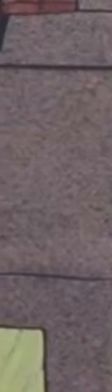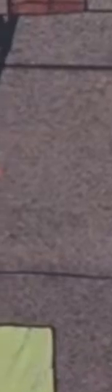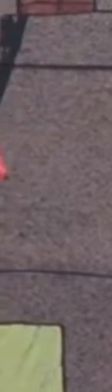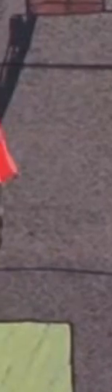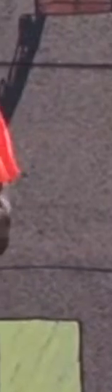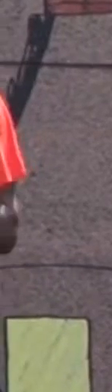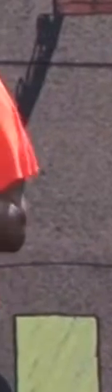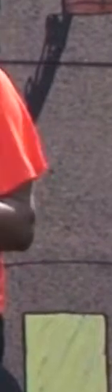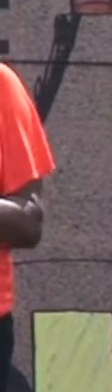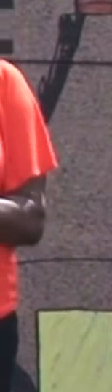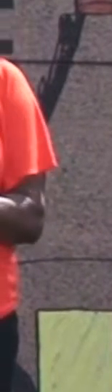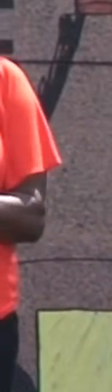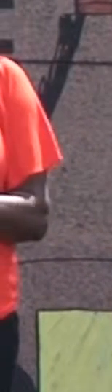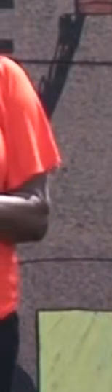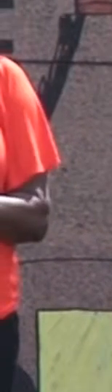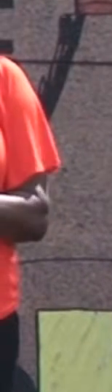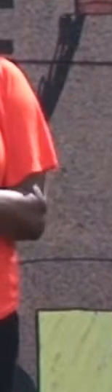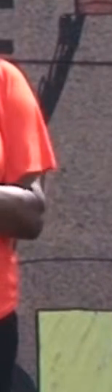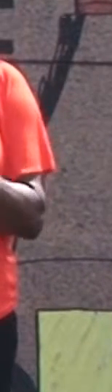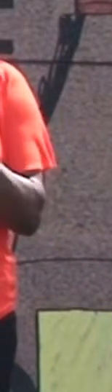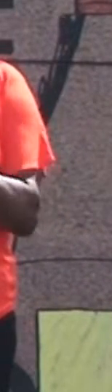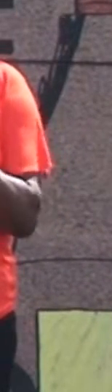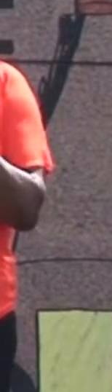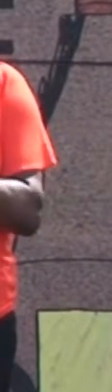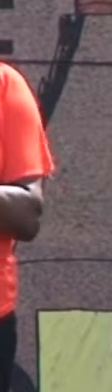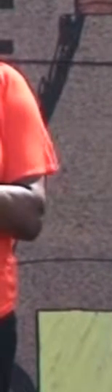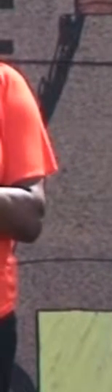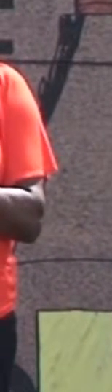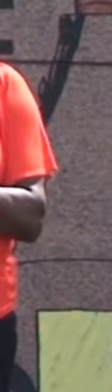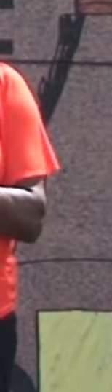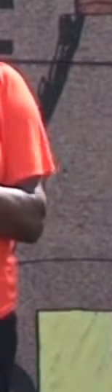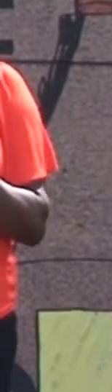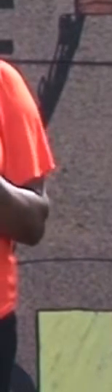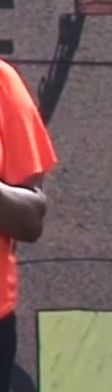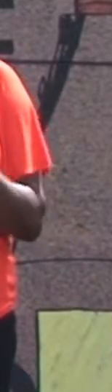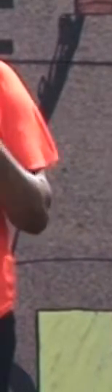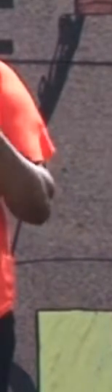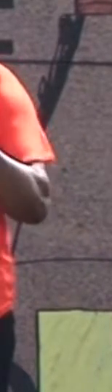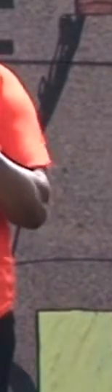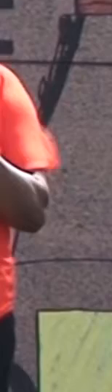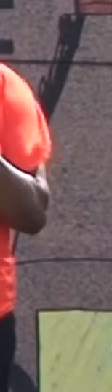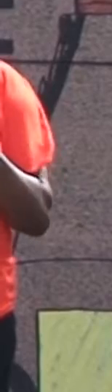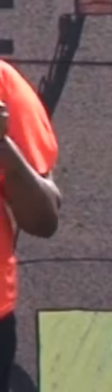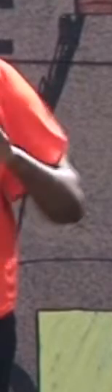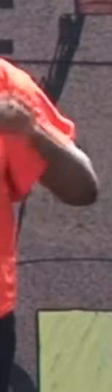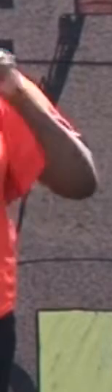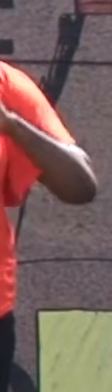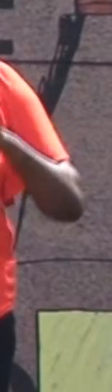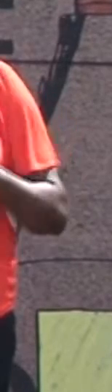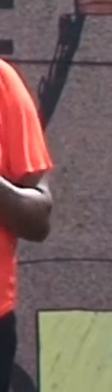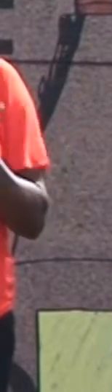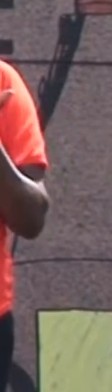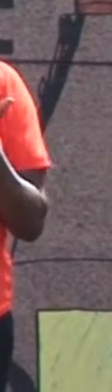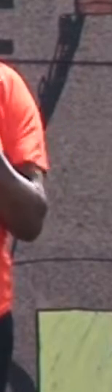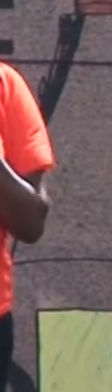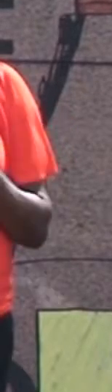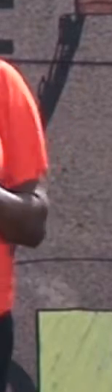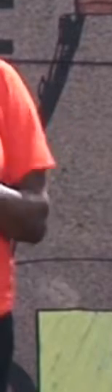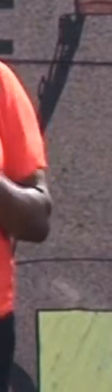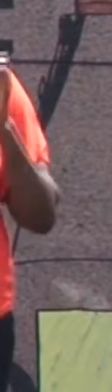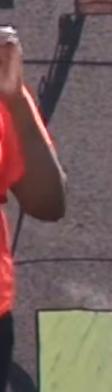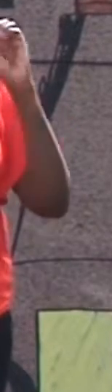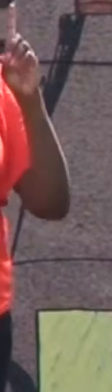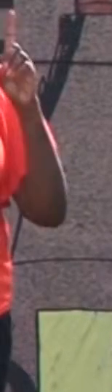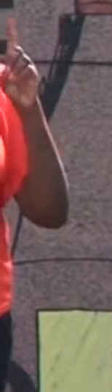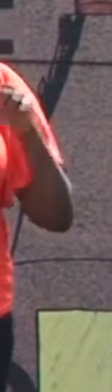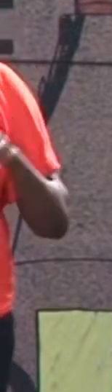development, climate change, gun safety, and science research and education. We have a